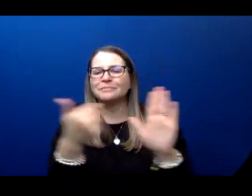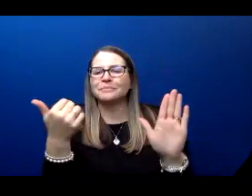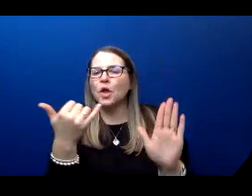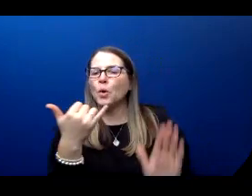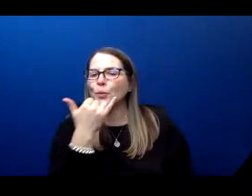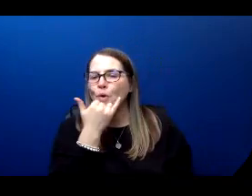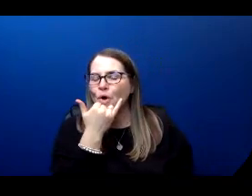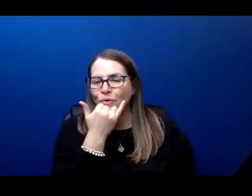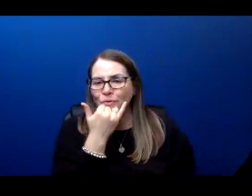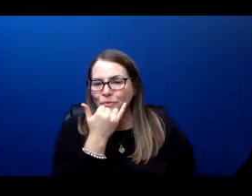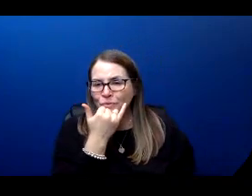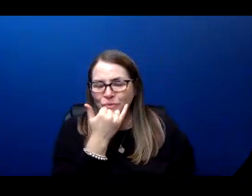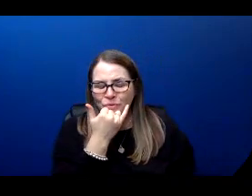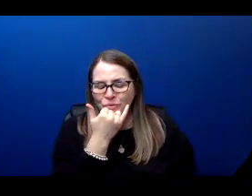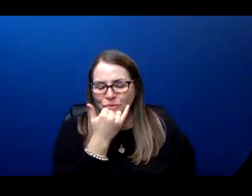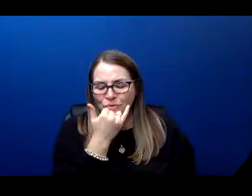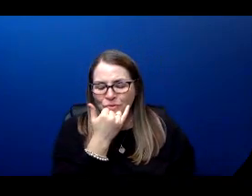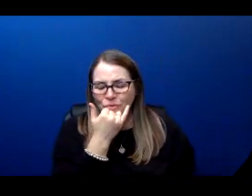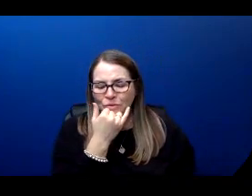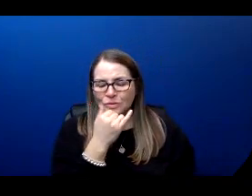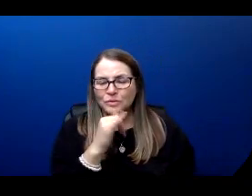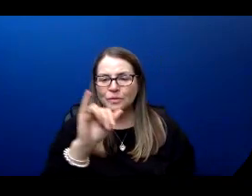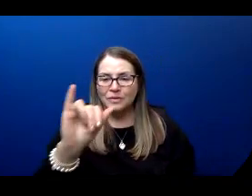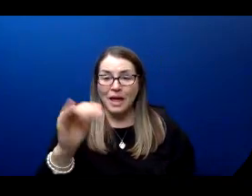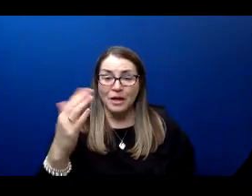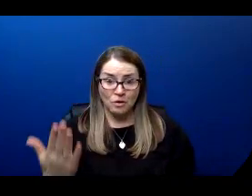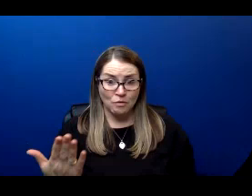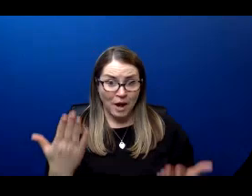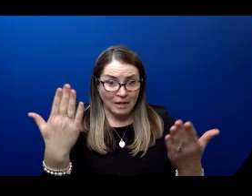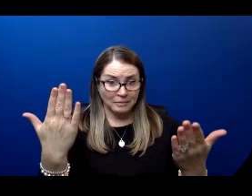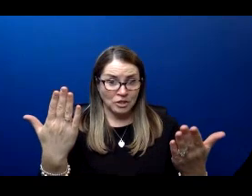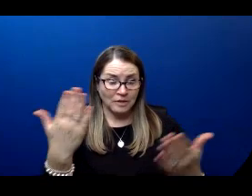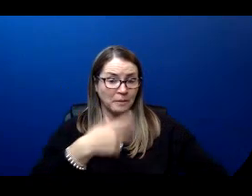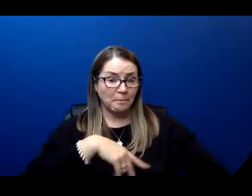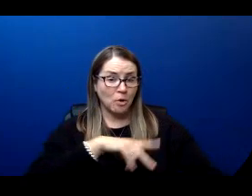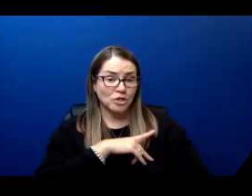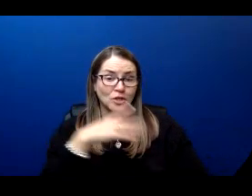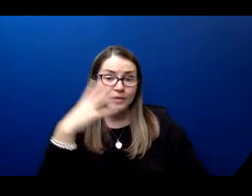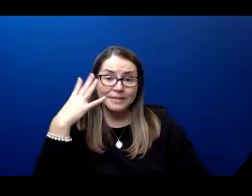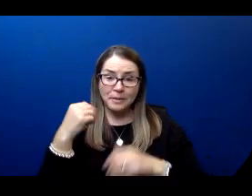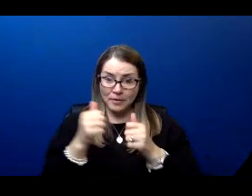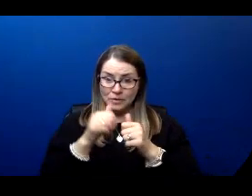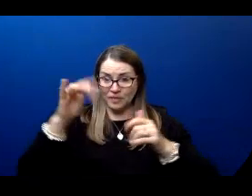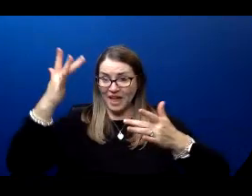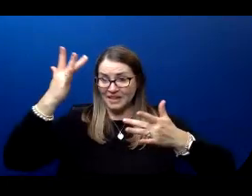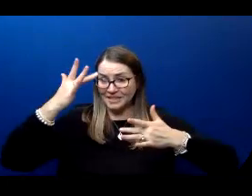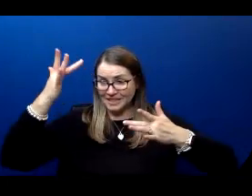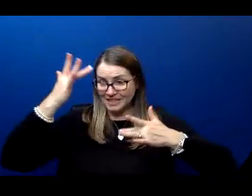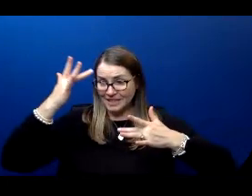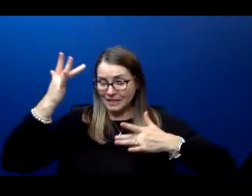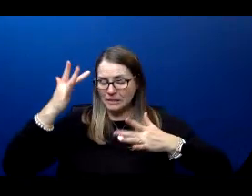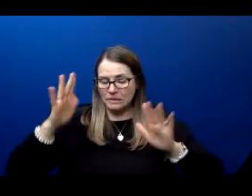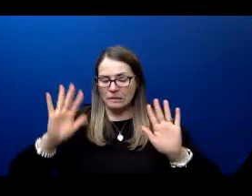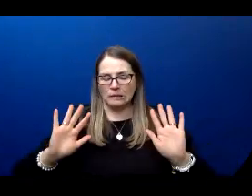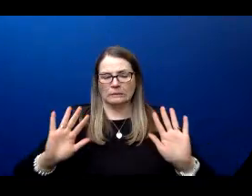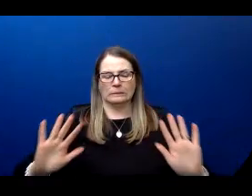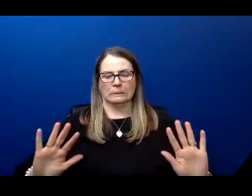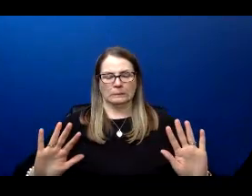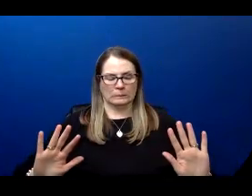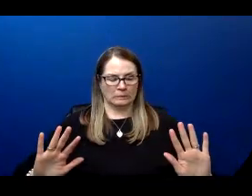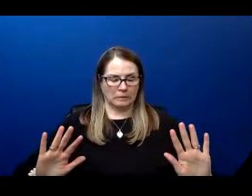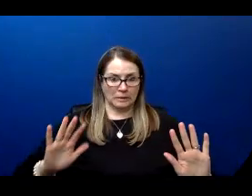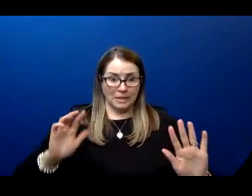And so when you talked about that recommendation about having that personal experience with the disease, the question becomes, did that individual even